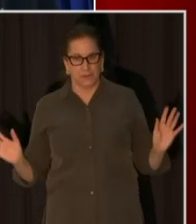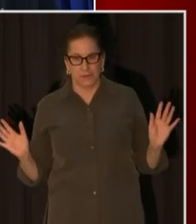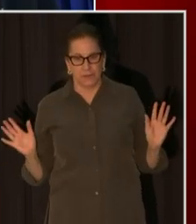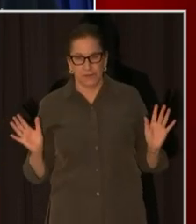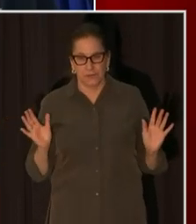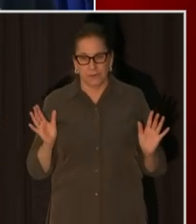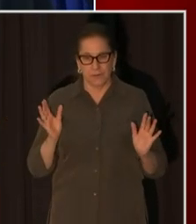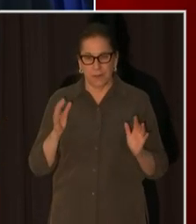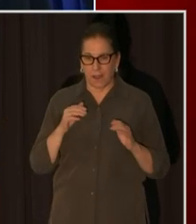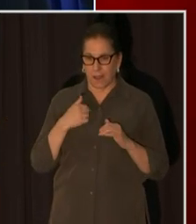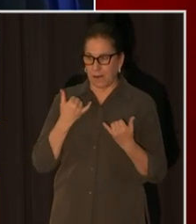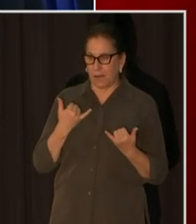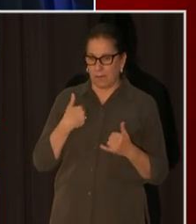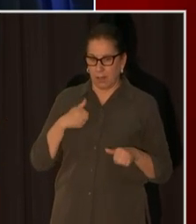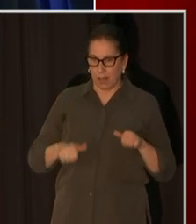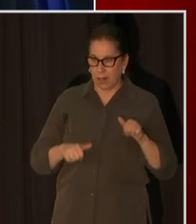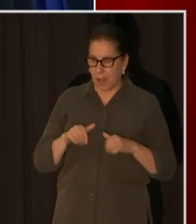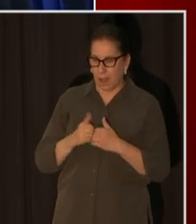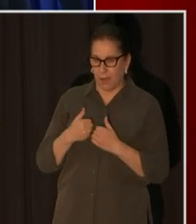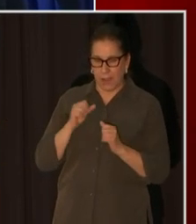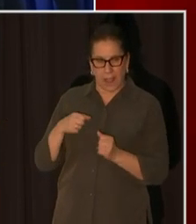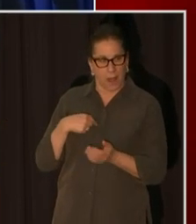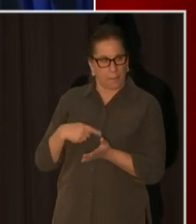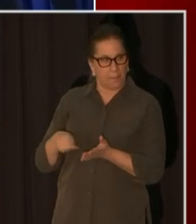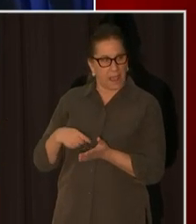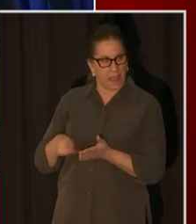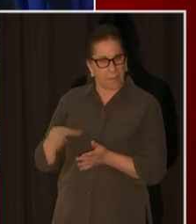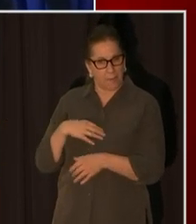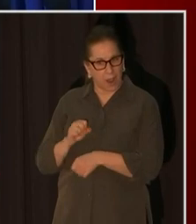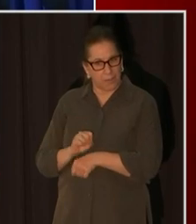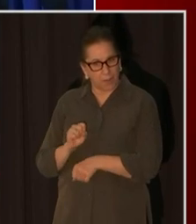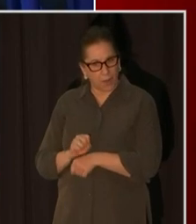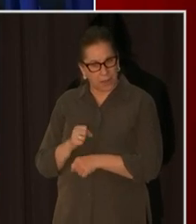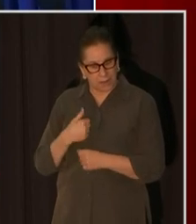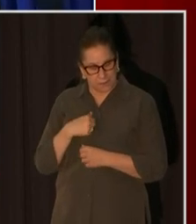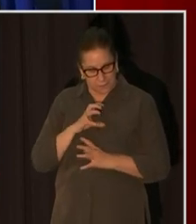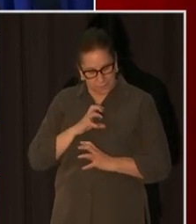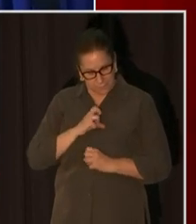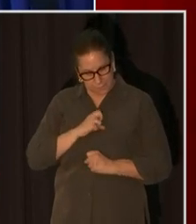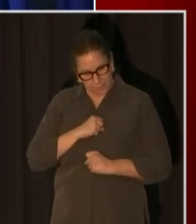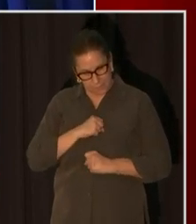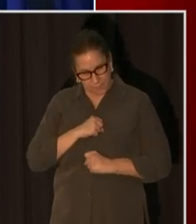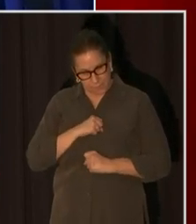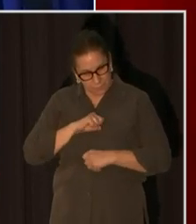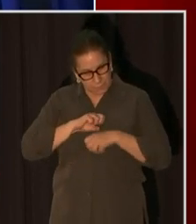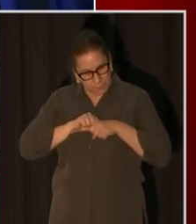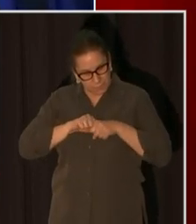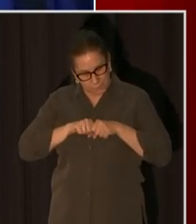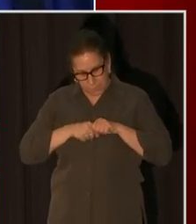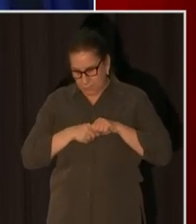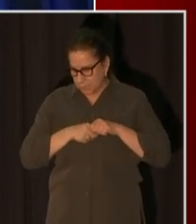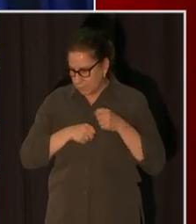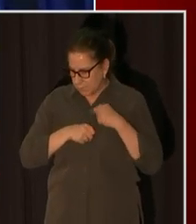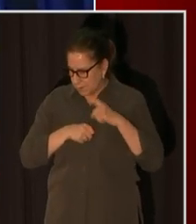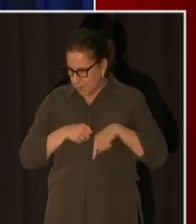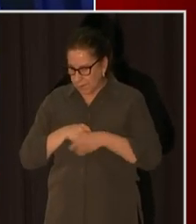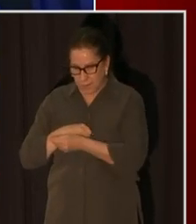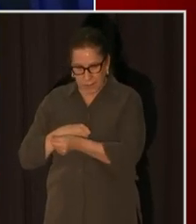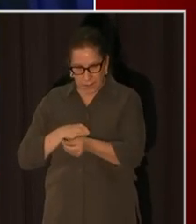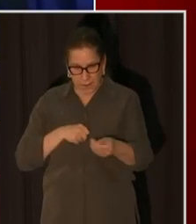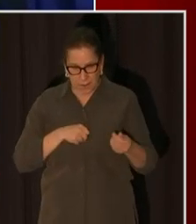the past with the previous stimulus act won't be made here. We're looking very closely at data and understanding